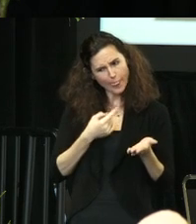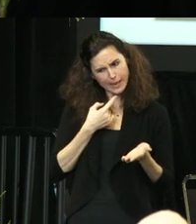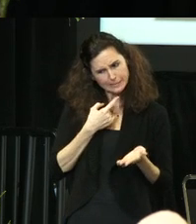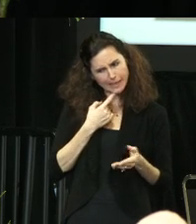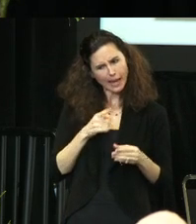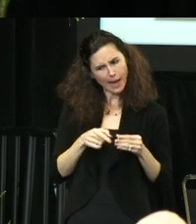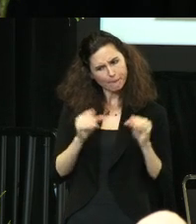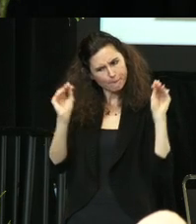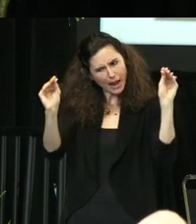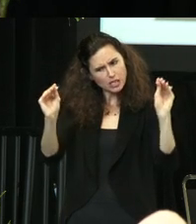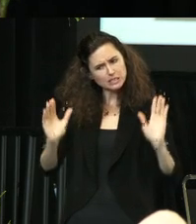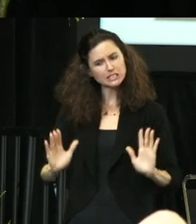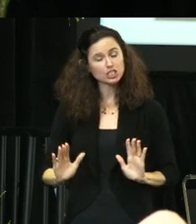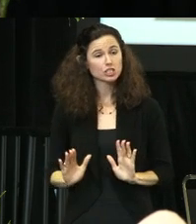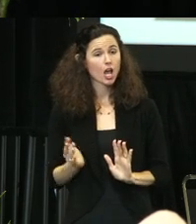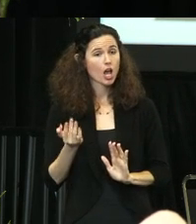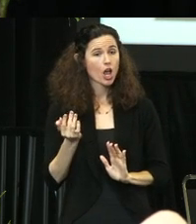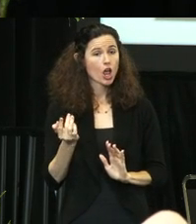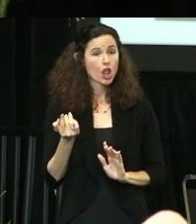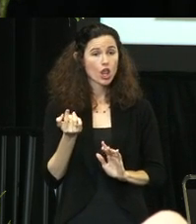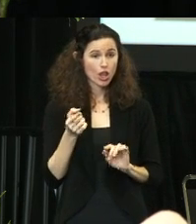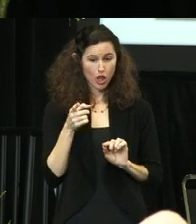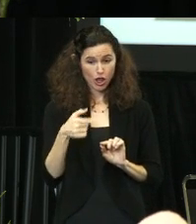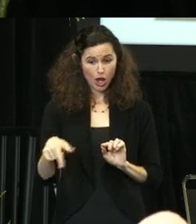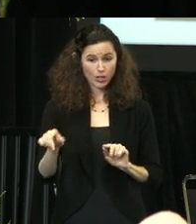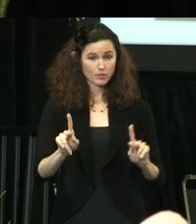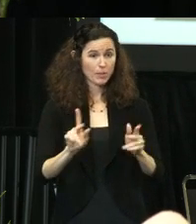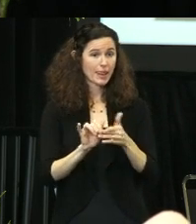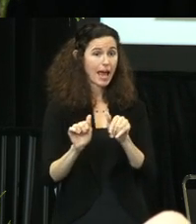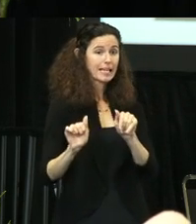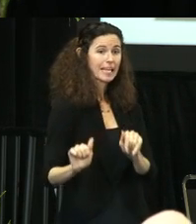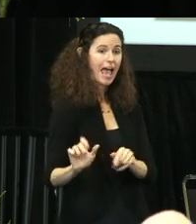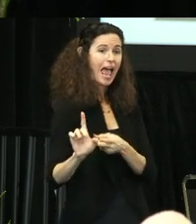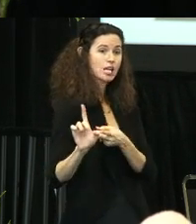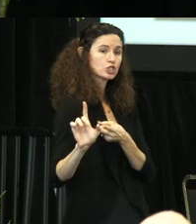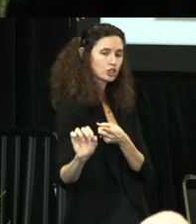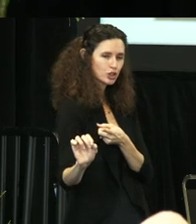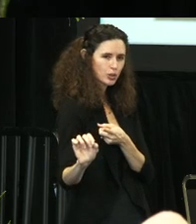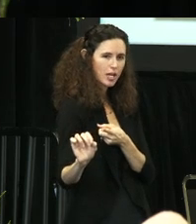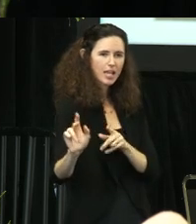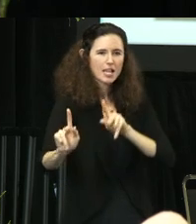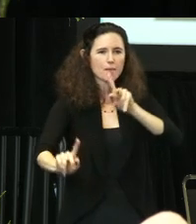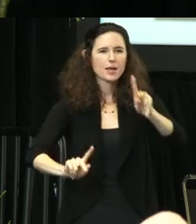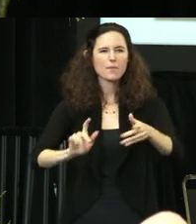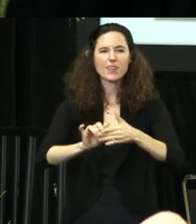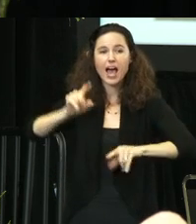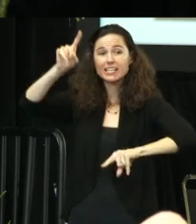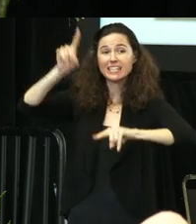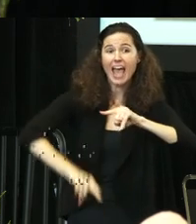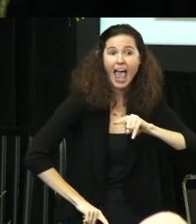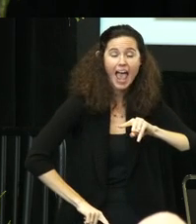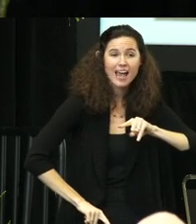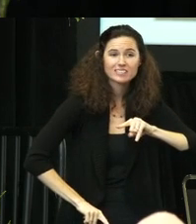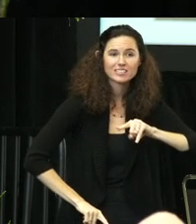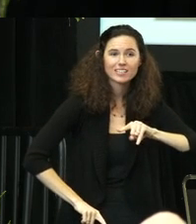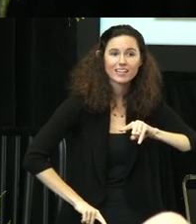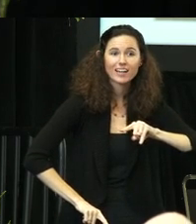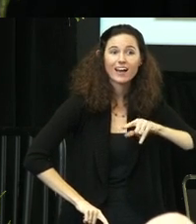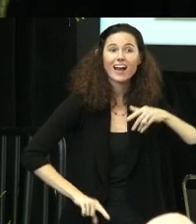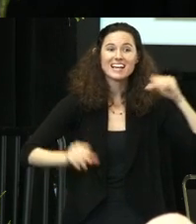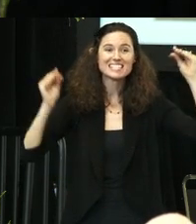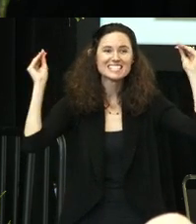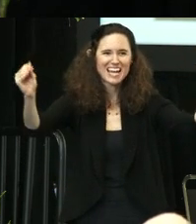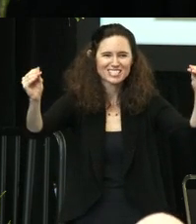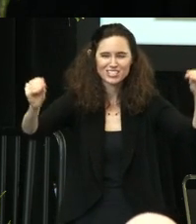about teachers. Those who can do, and those who can't.